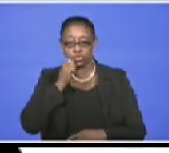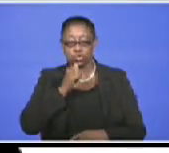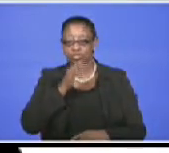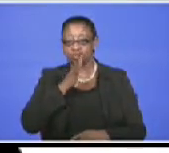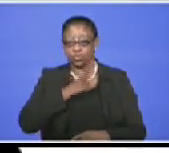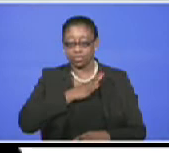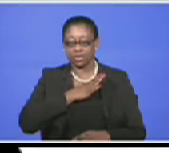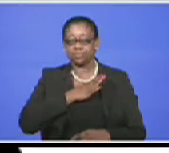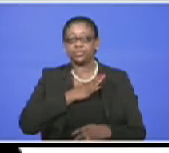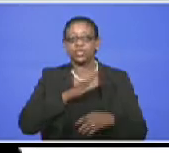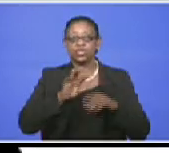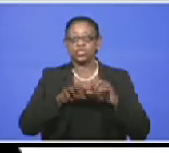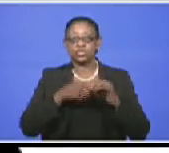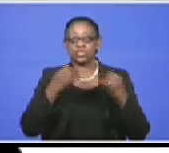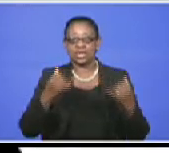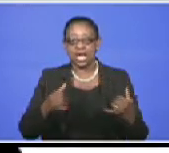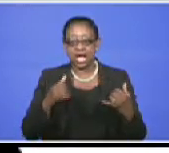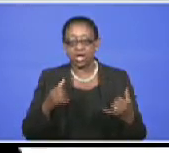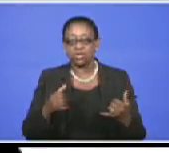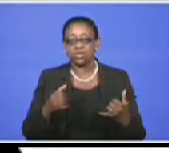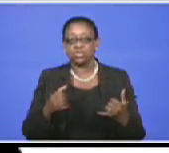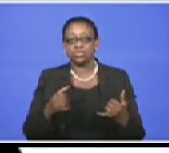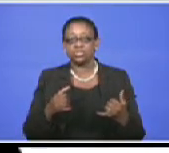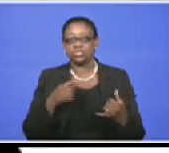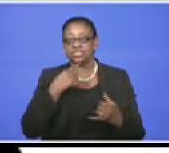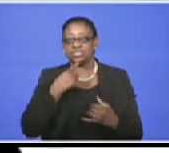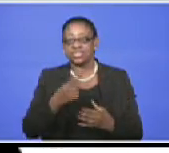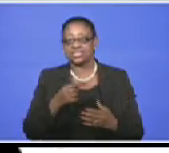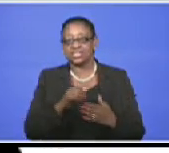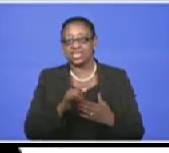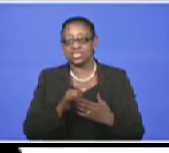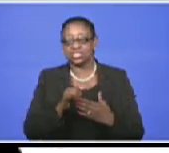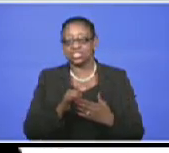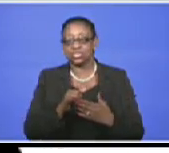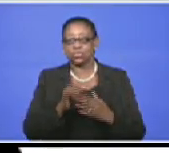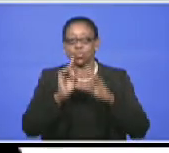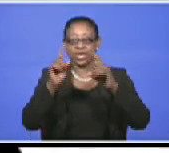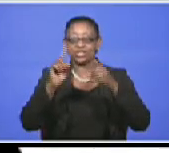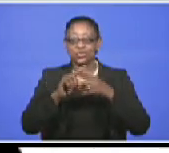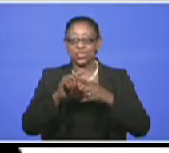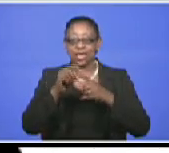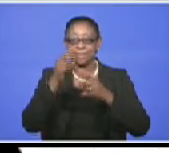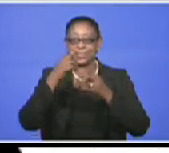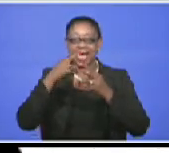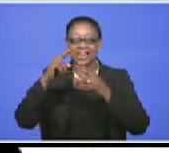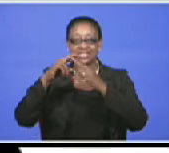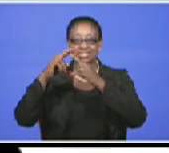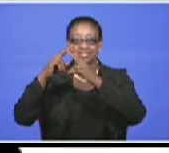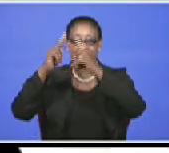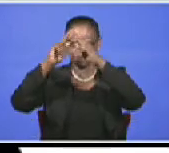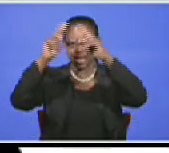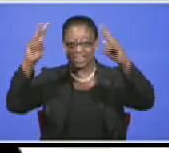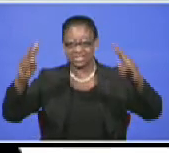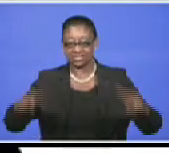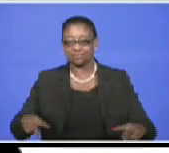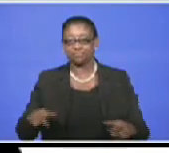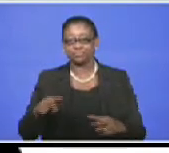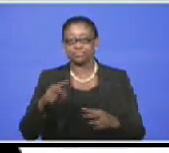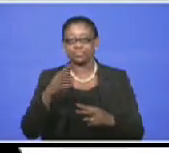work. The attorney, politician, and social activist was accompanied to Buckingham Palace by her son, John Bostwick II,